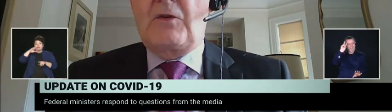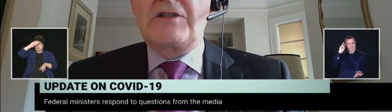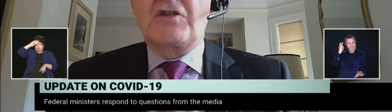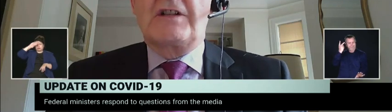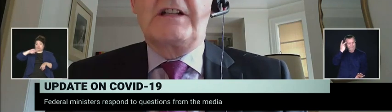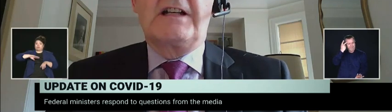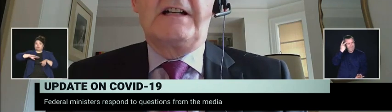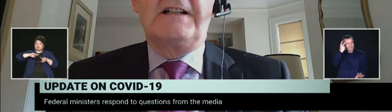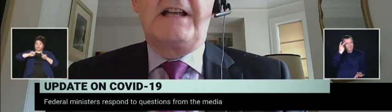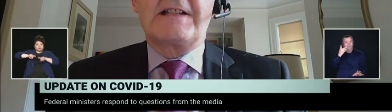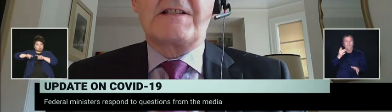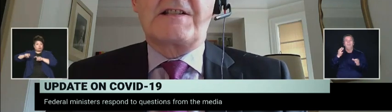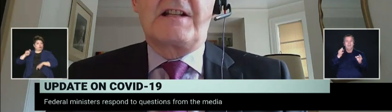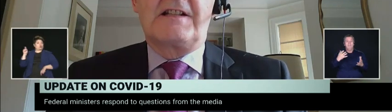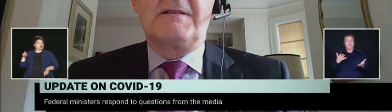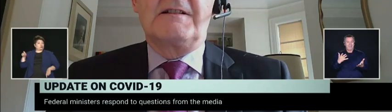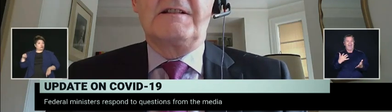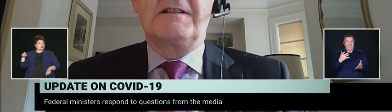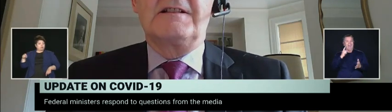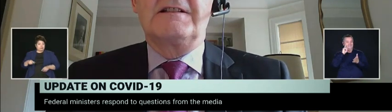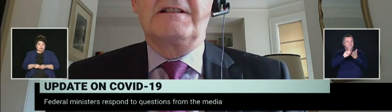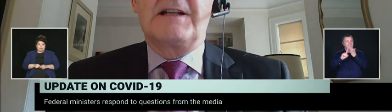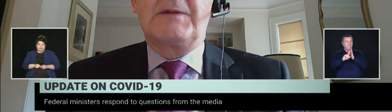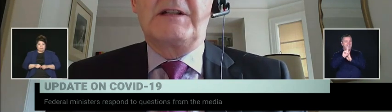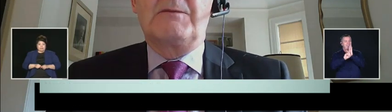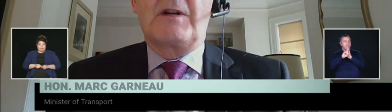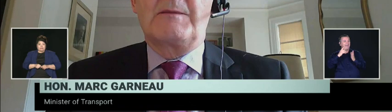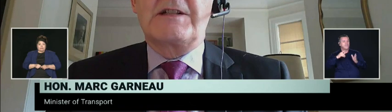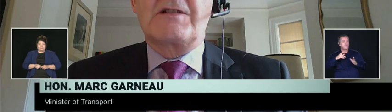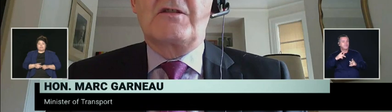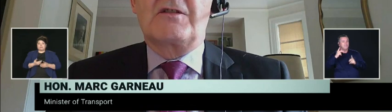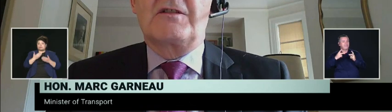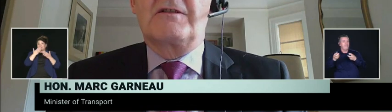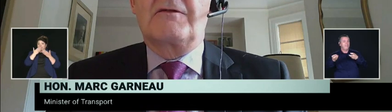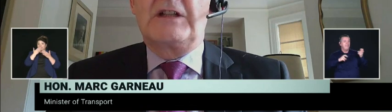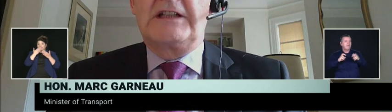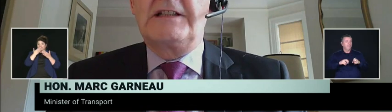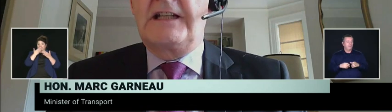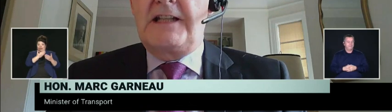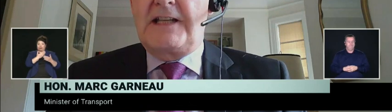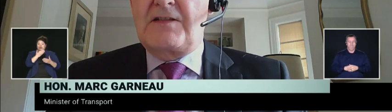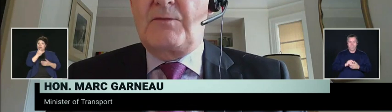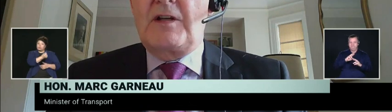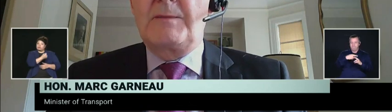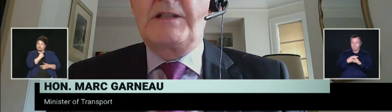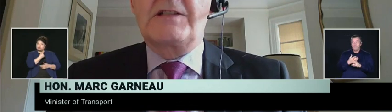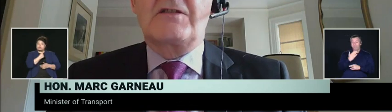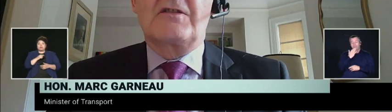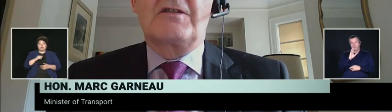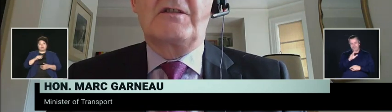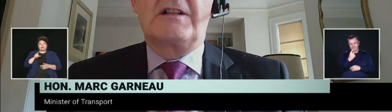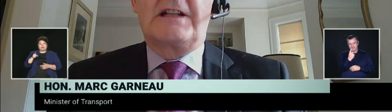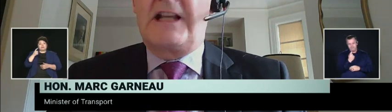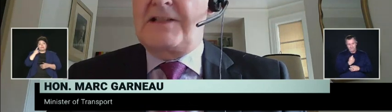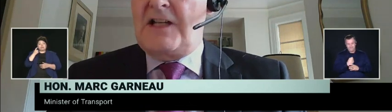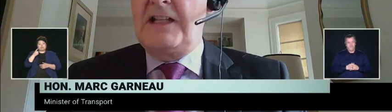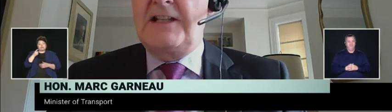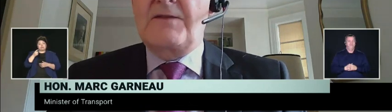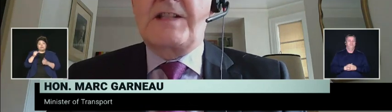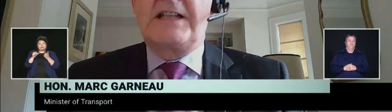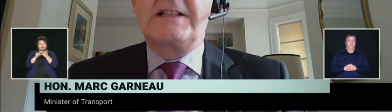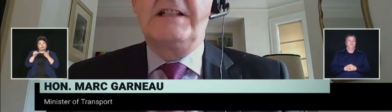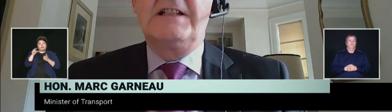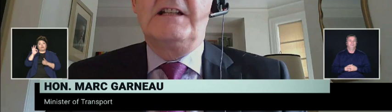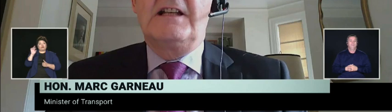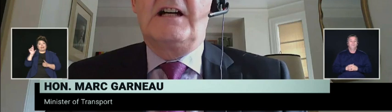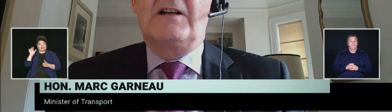Thank you for the question. As Deputy Prime Minister Freeland and as the Prime Minister and as I